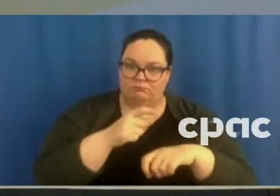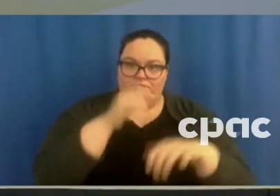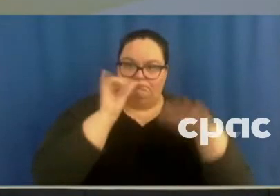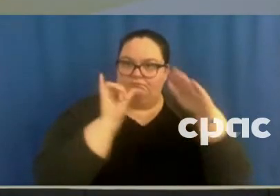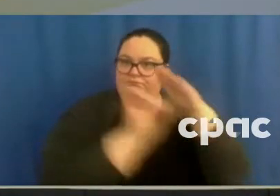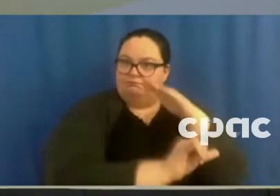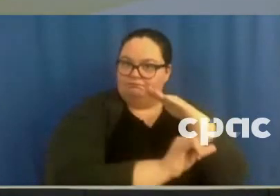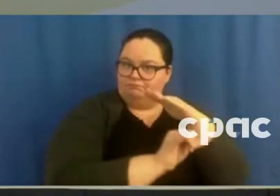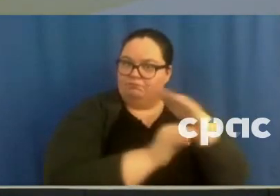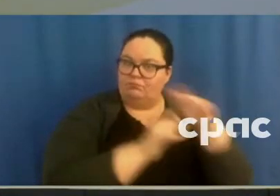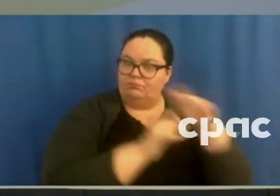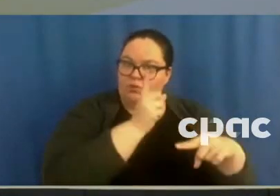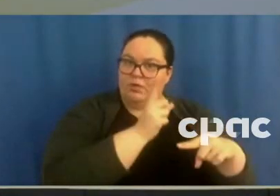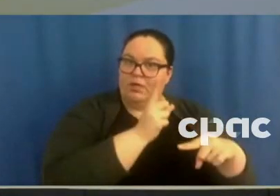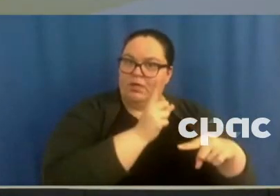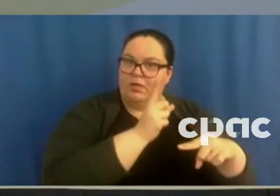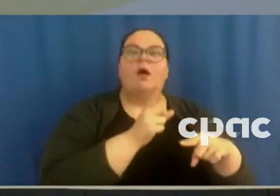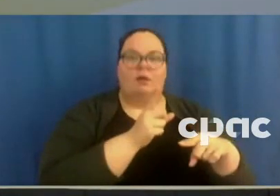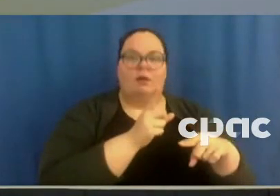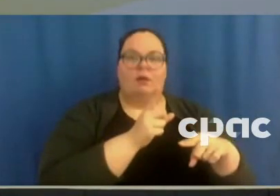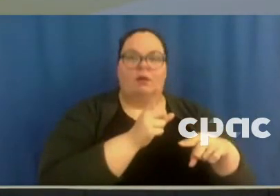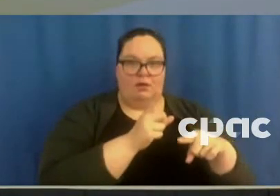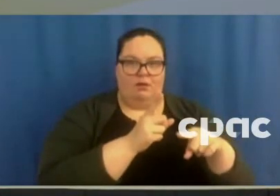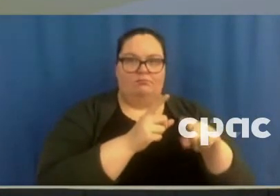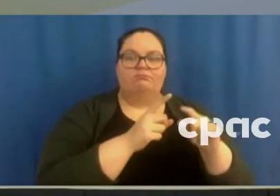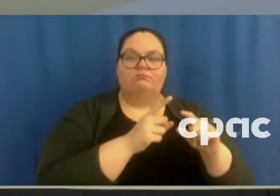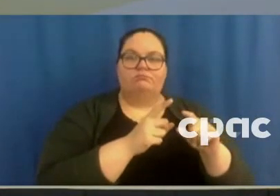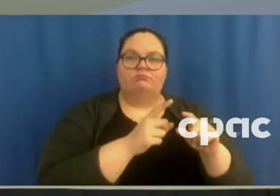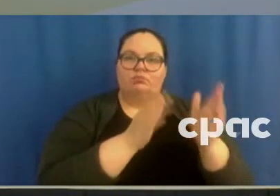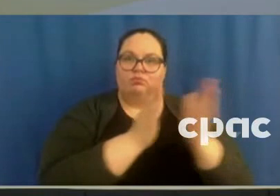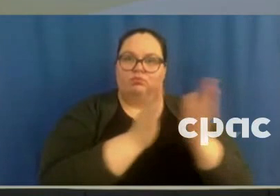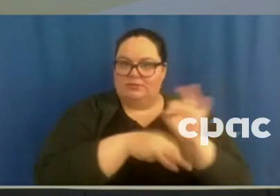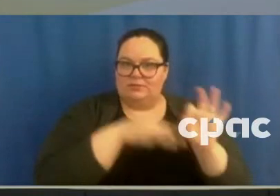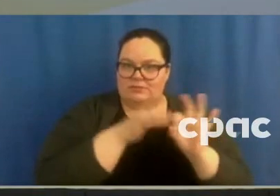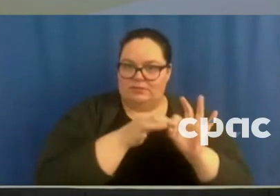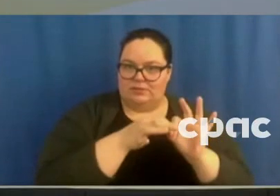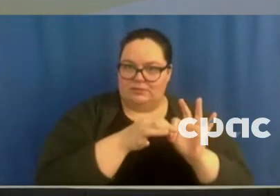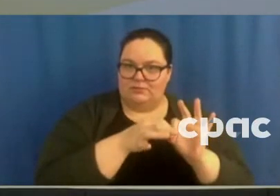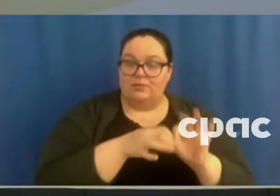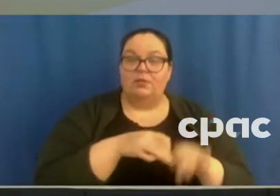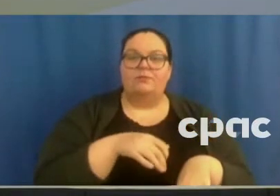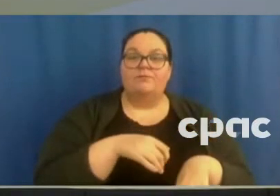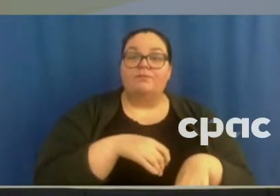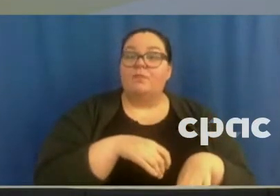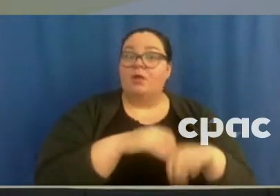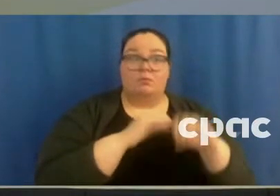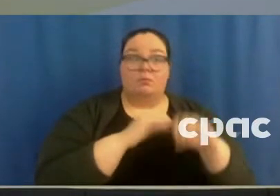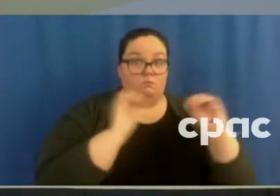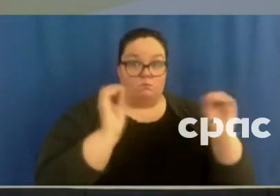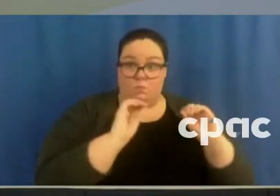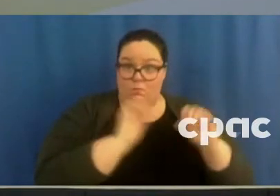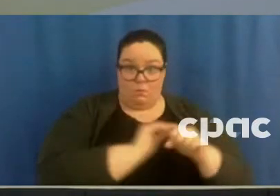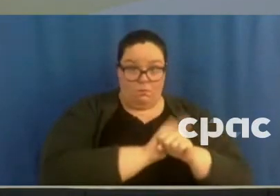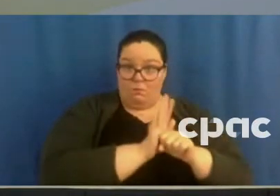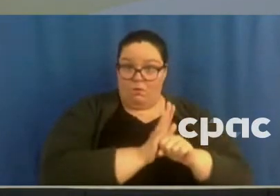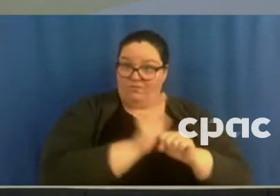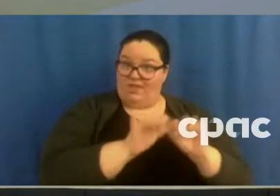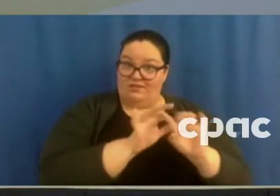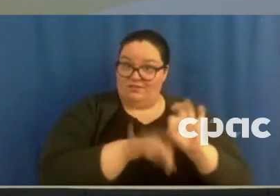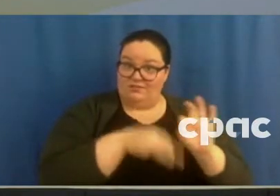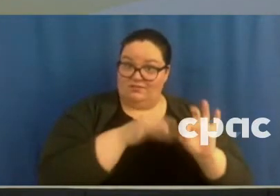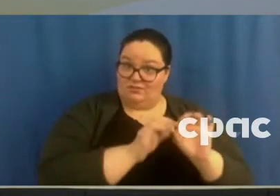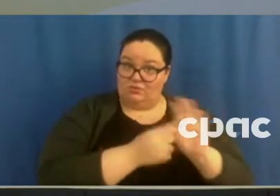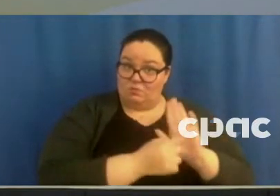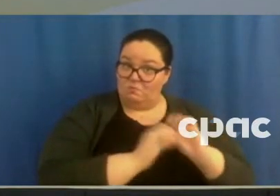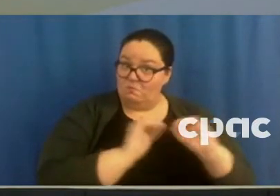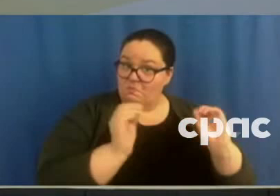self-isolate and then be tested for COVID-19. Following their initial negative test, individuals will not